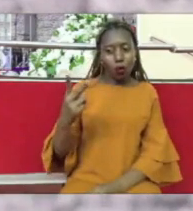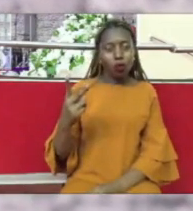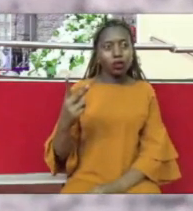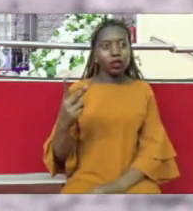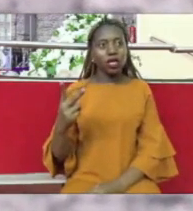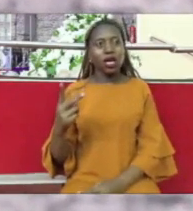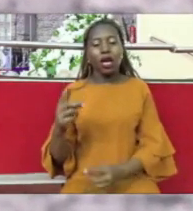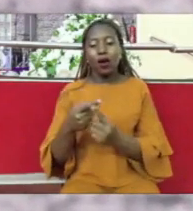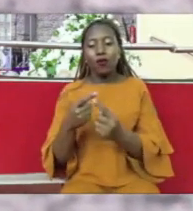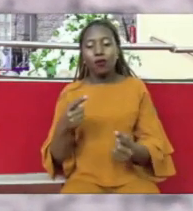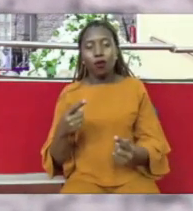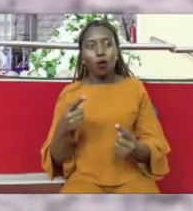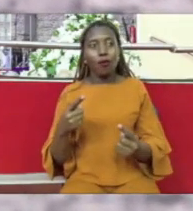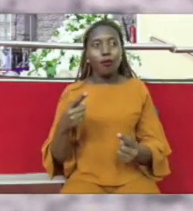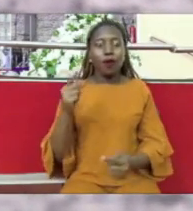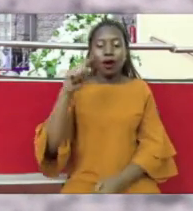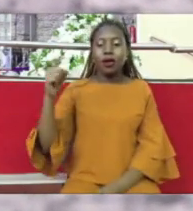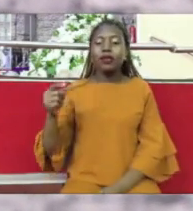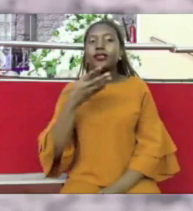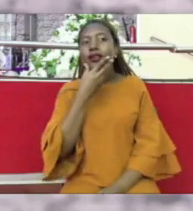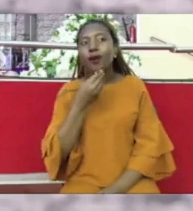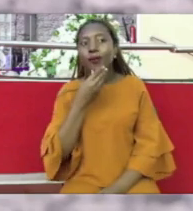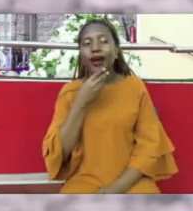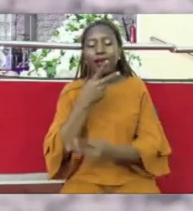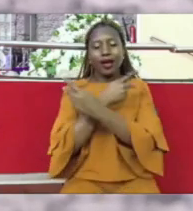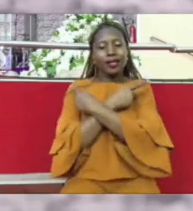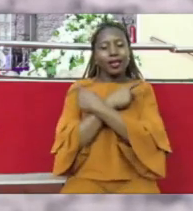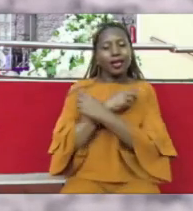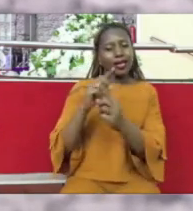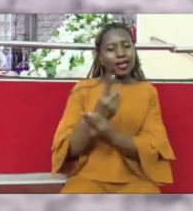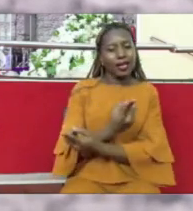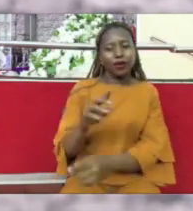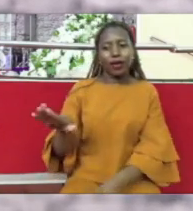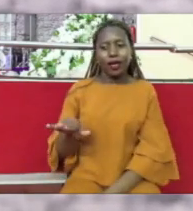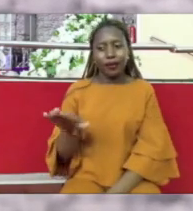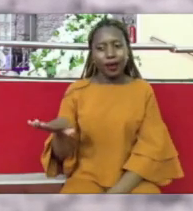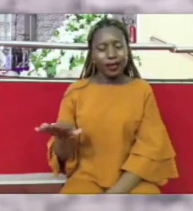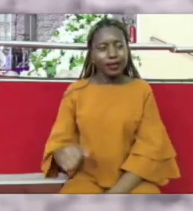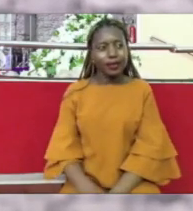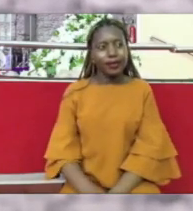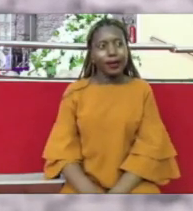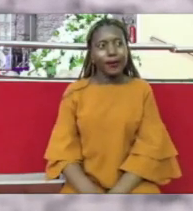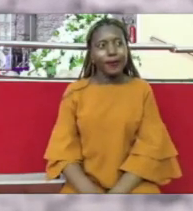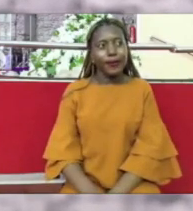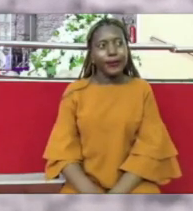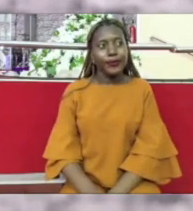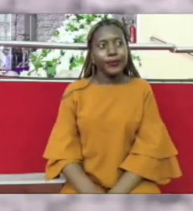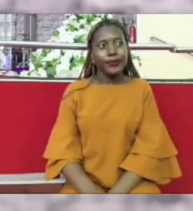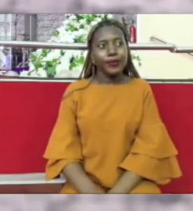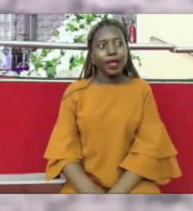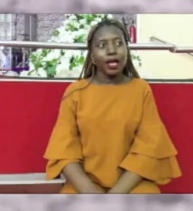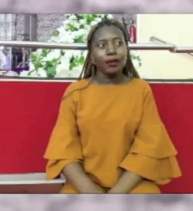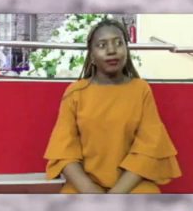from Kasarani and the environs. Kwa wale ambao natazama kwenye mitandao hapa Zimmerman, Kasarani na sehemu ambazo